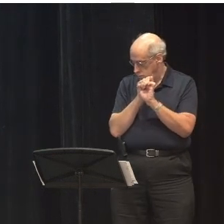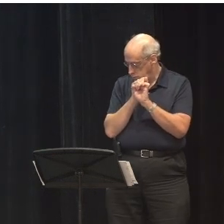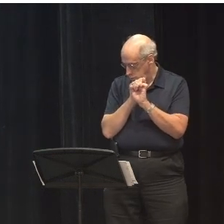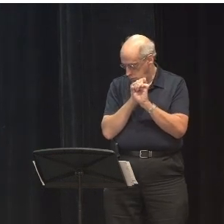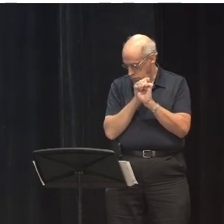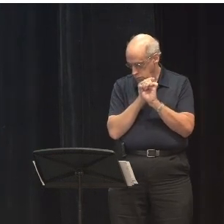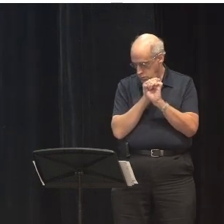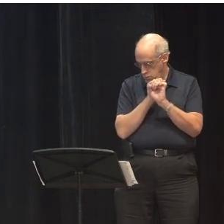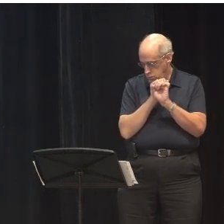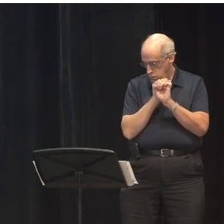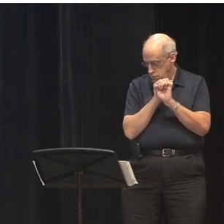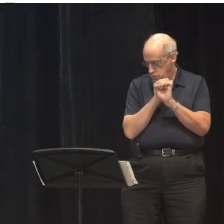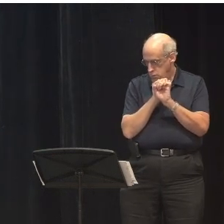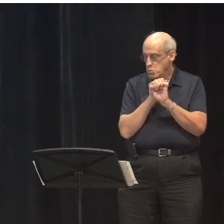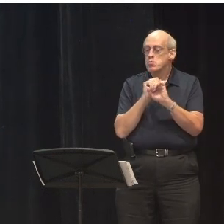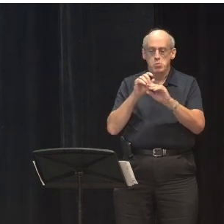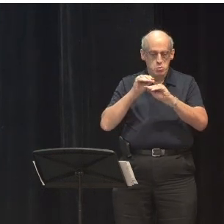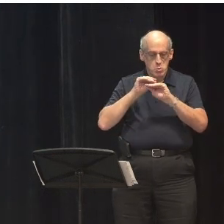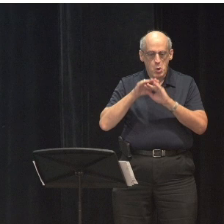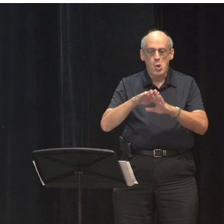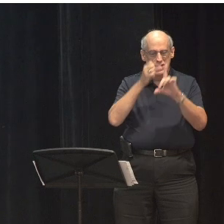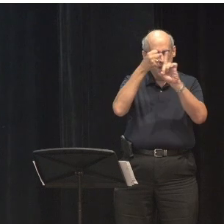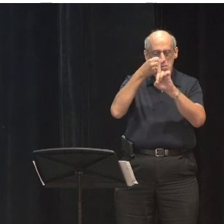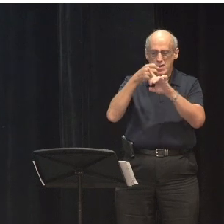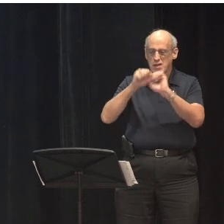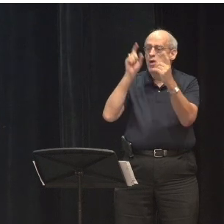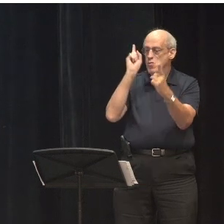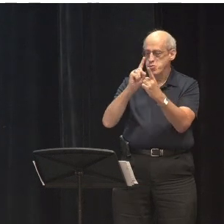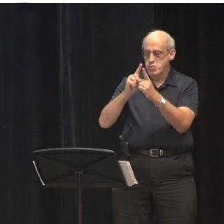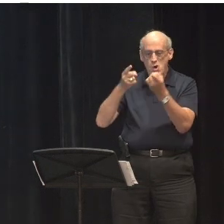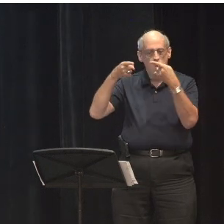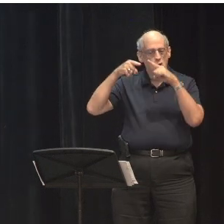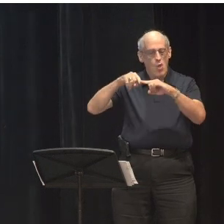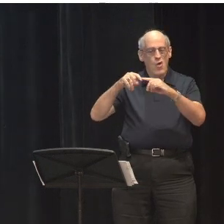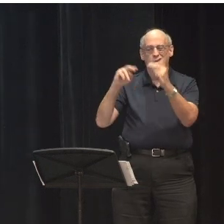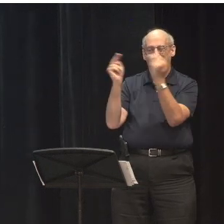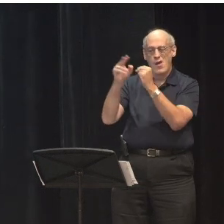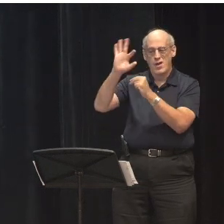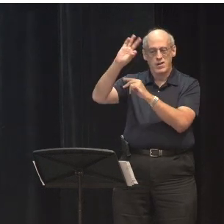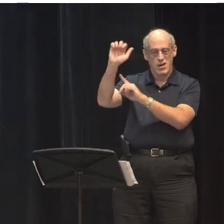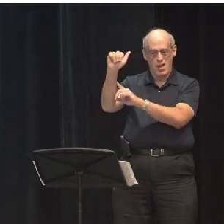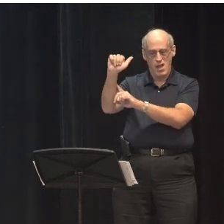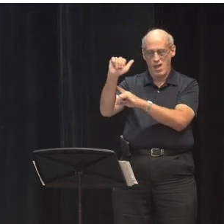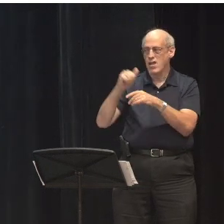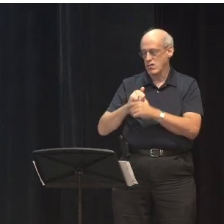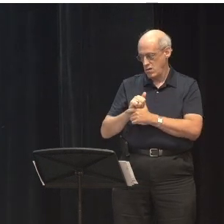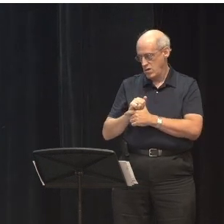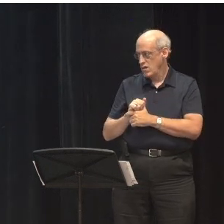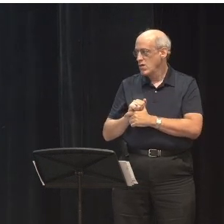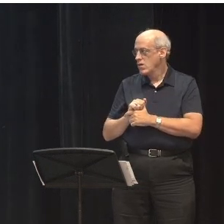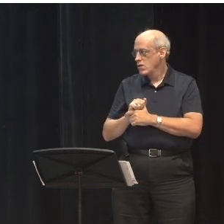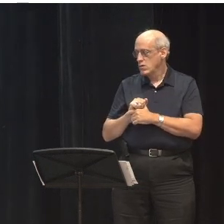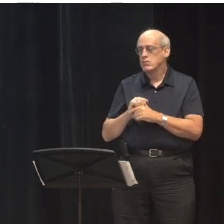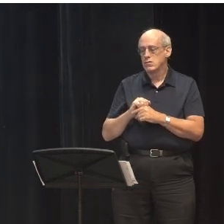there are unmitigated significant impacts resulting along Route 9A, primarily because that's the primary way in and out